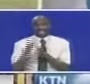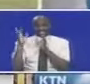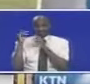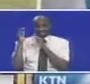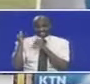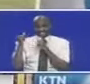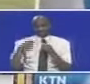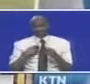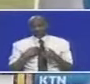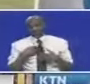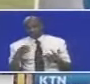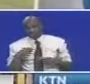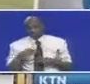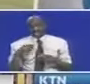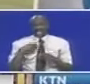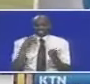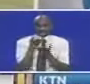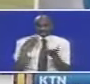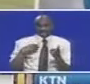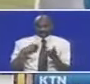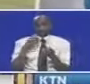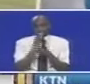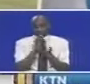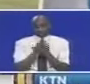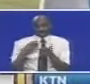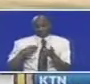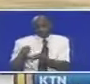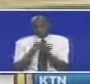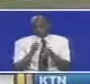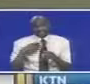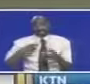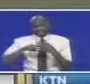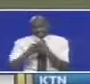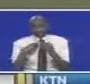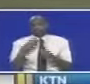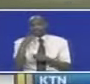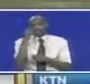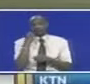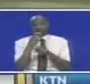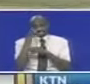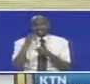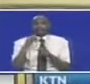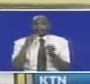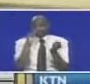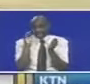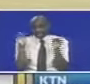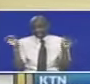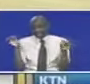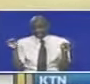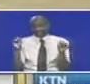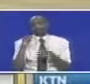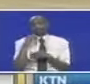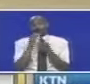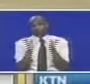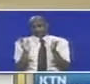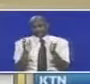Expectations, anxiety, those sum up what preoccupies golfers ahead of the start of the 2014 Barclays Kenya Open Golf Tournament.